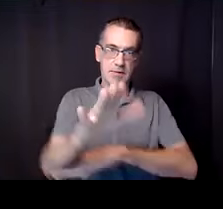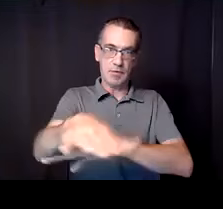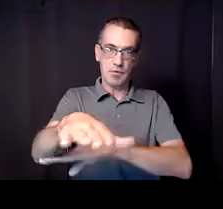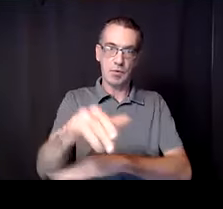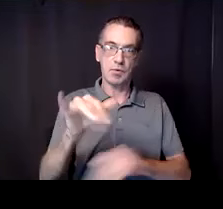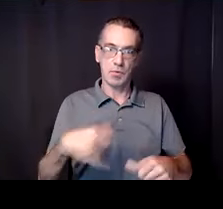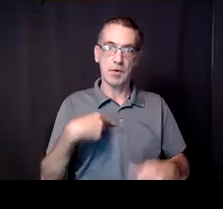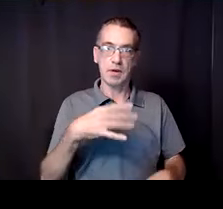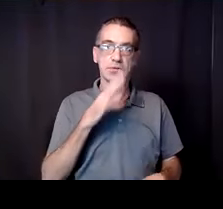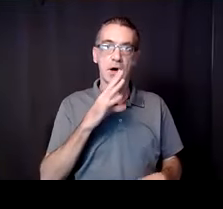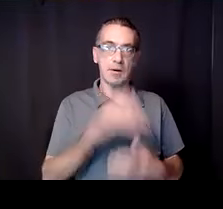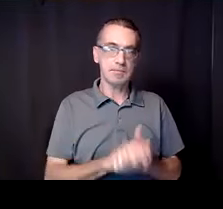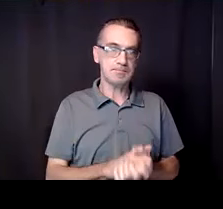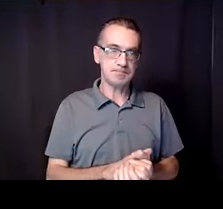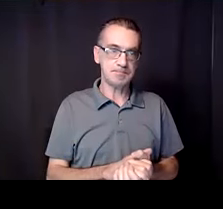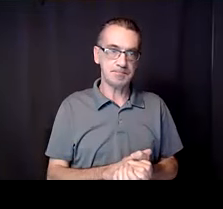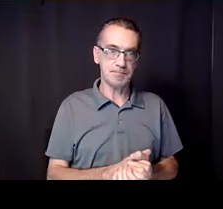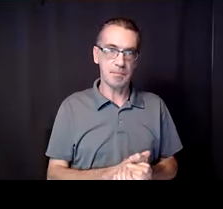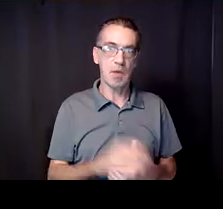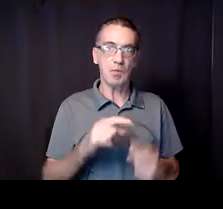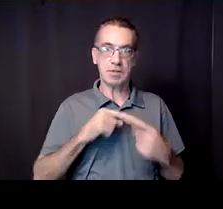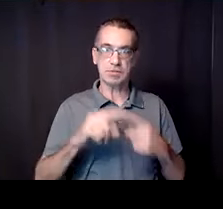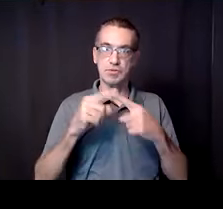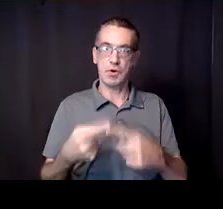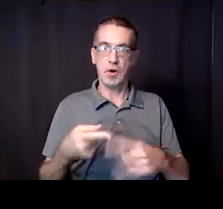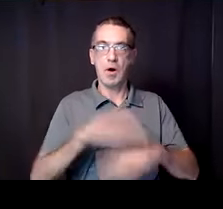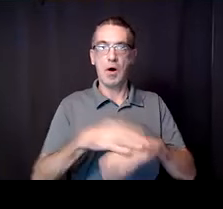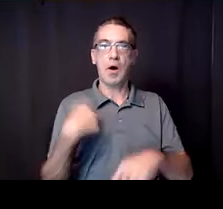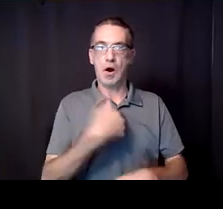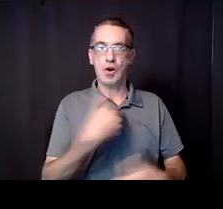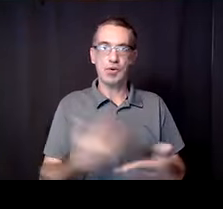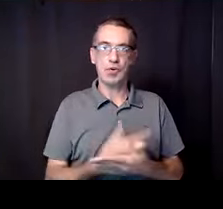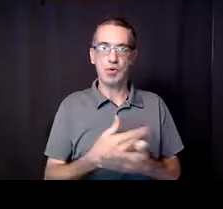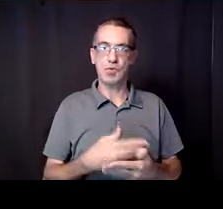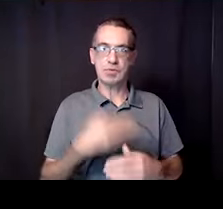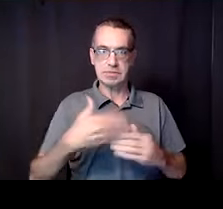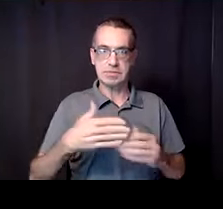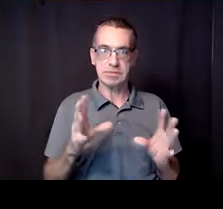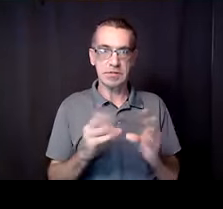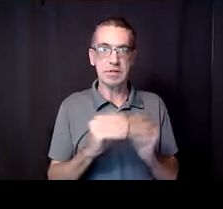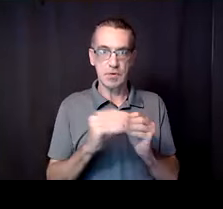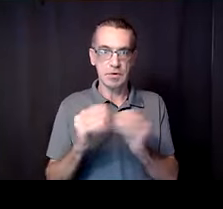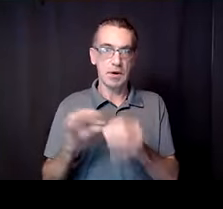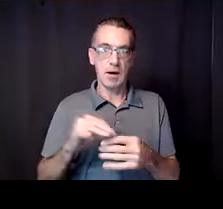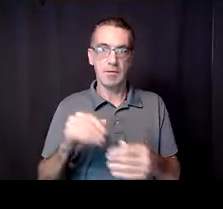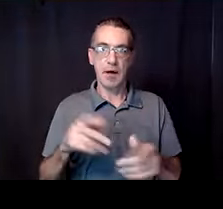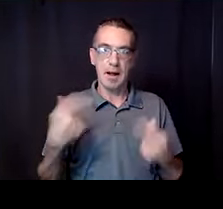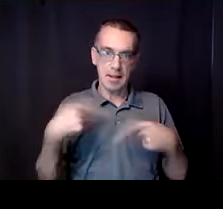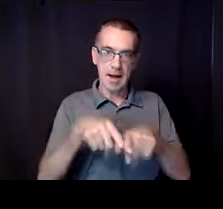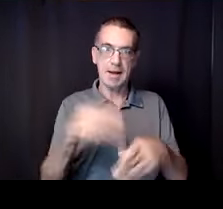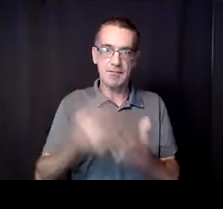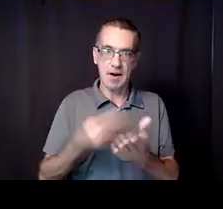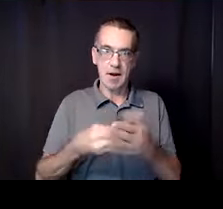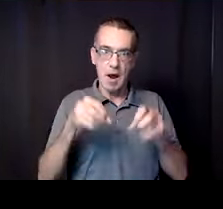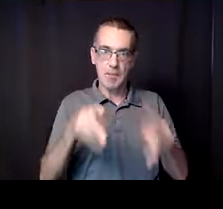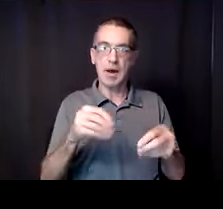as we talk, as we get started on our new series, Aligning Funding Opportunities and